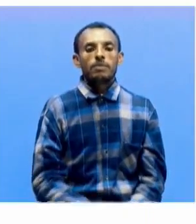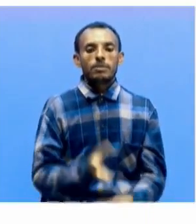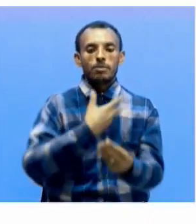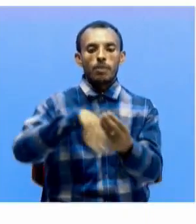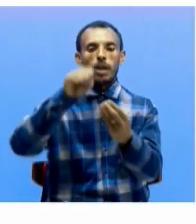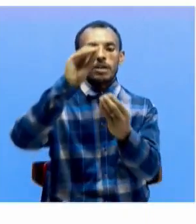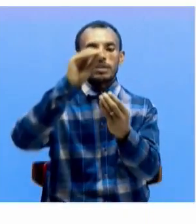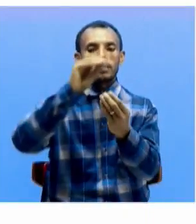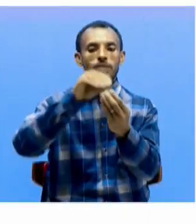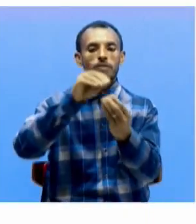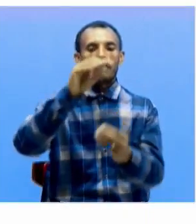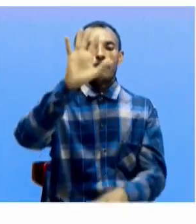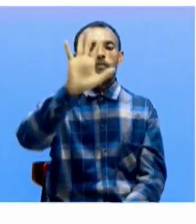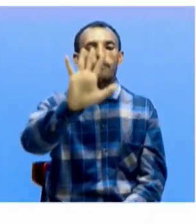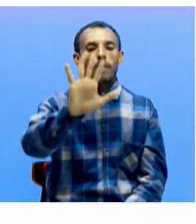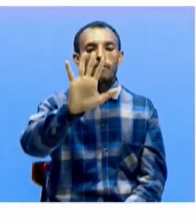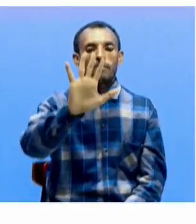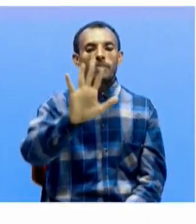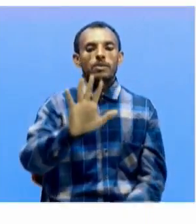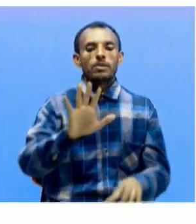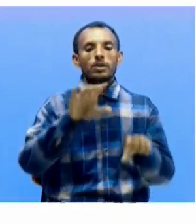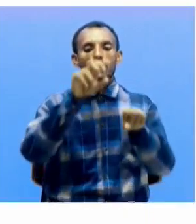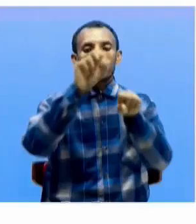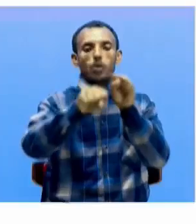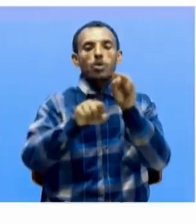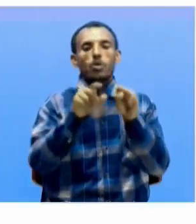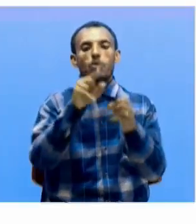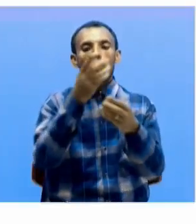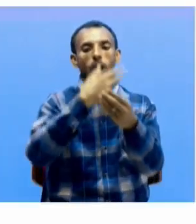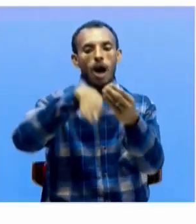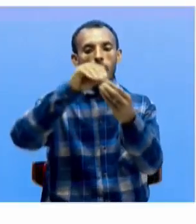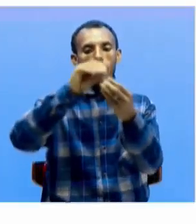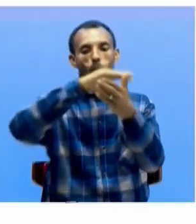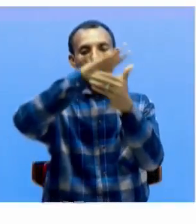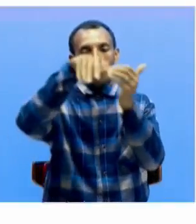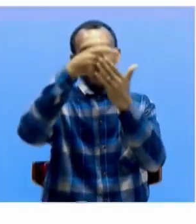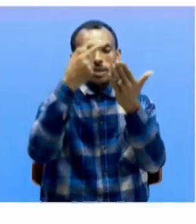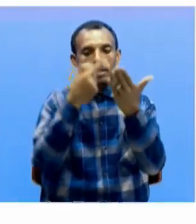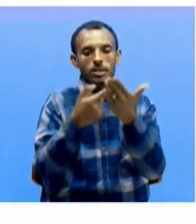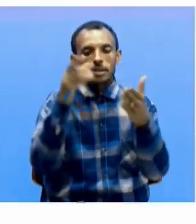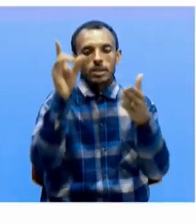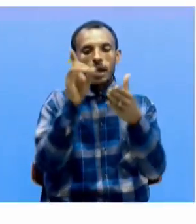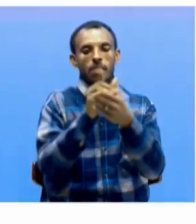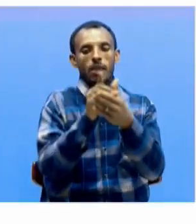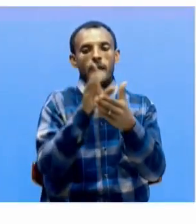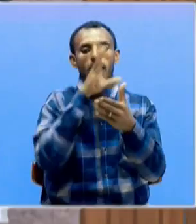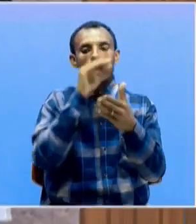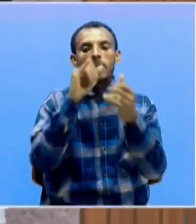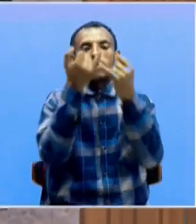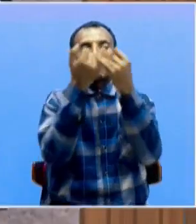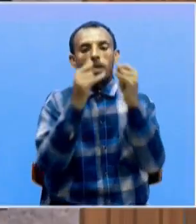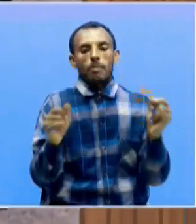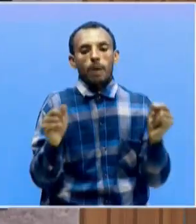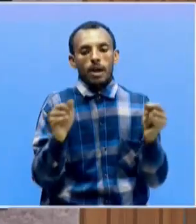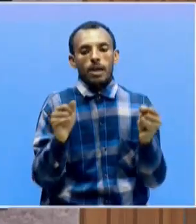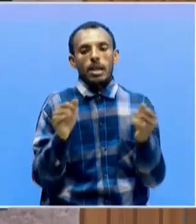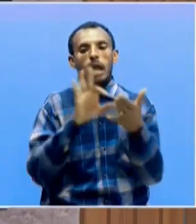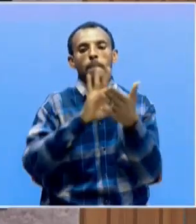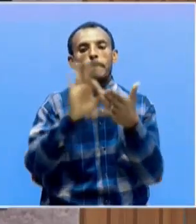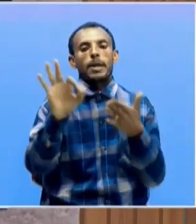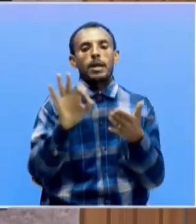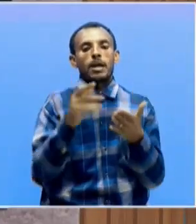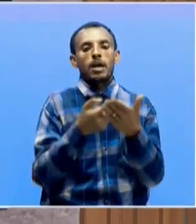plus 5. So you add this data set and you divide by the number of data. Here you